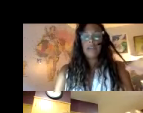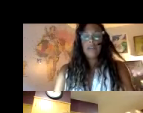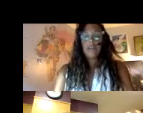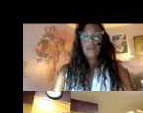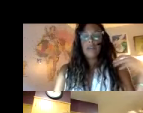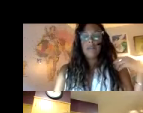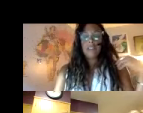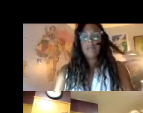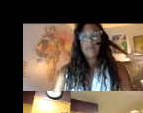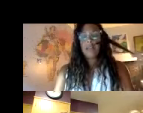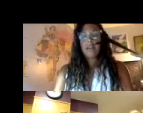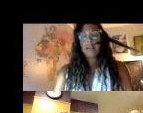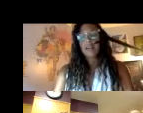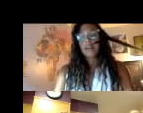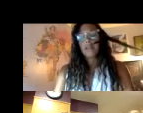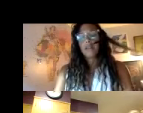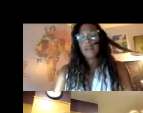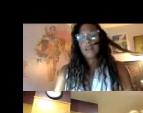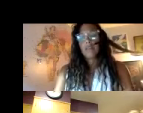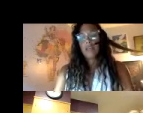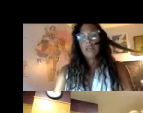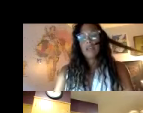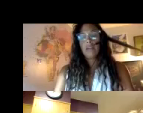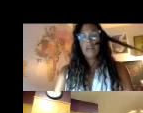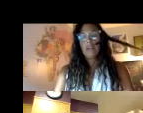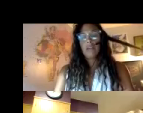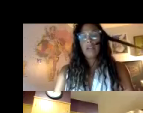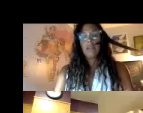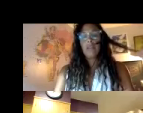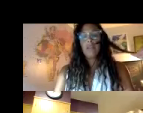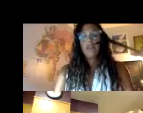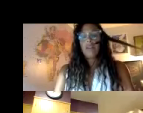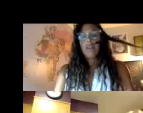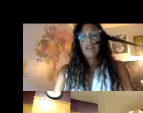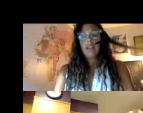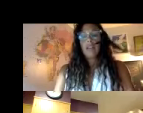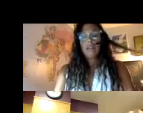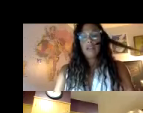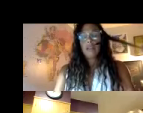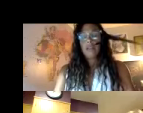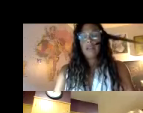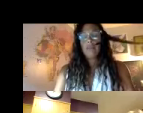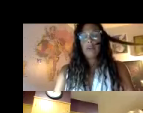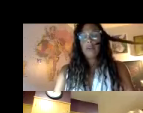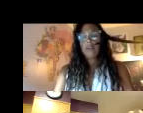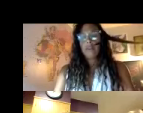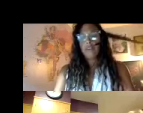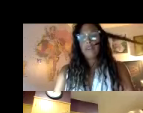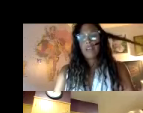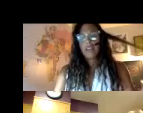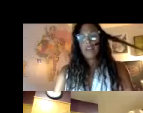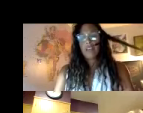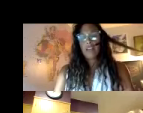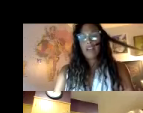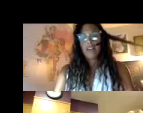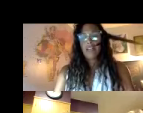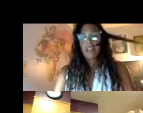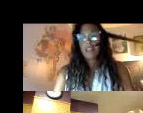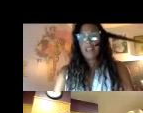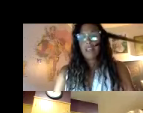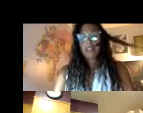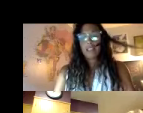Kennedy Boulevard corridor, Avenue C, the Broadway commercial area,